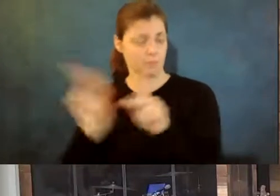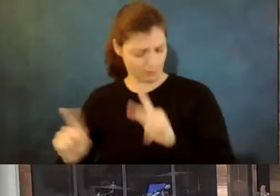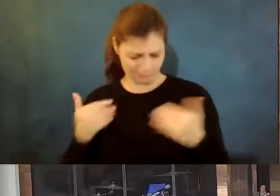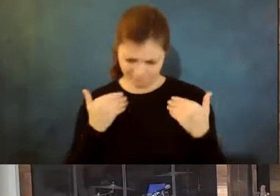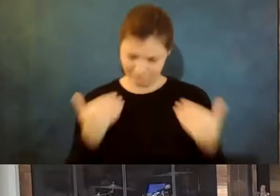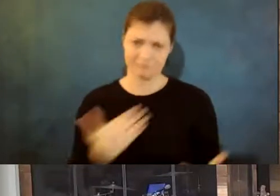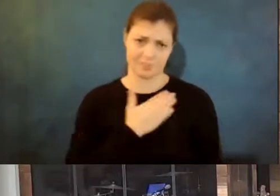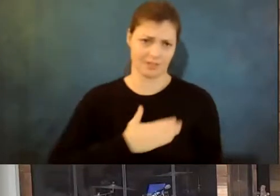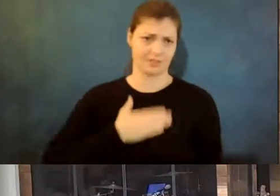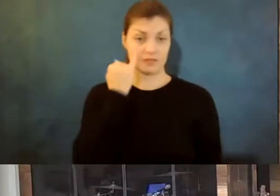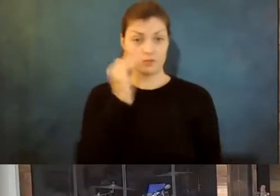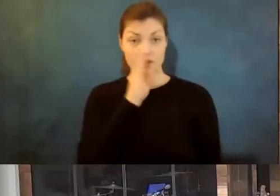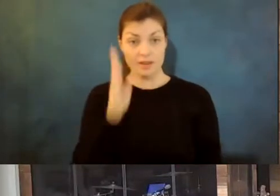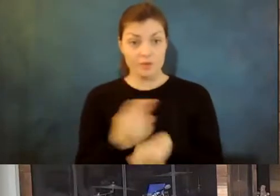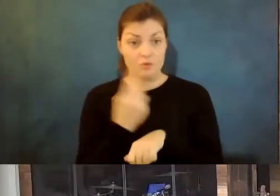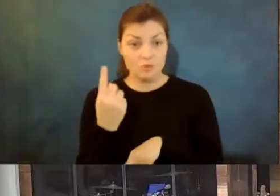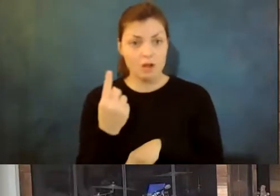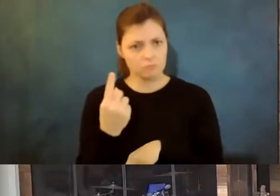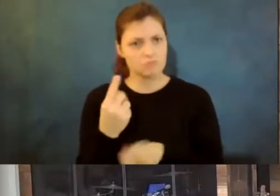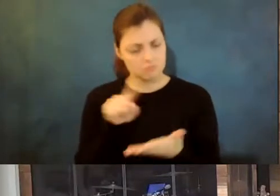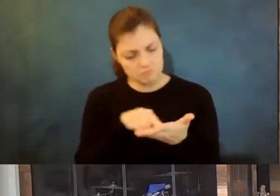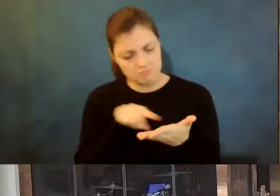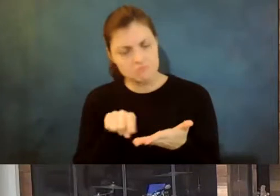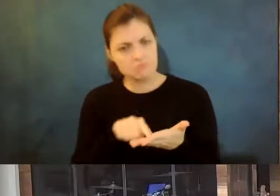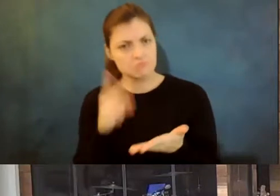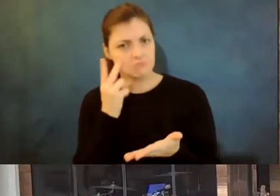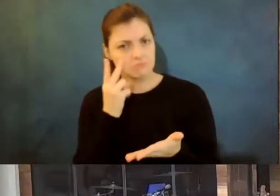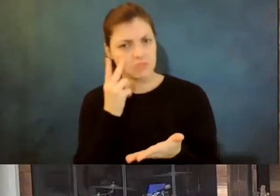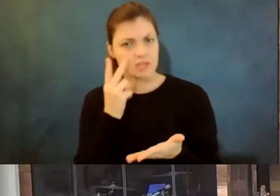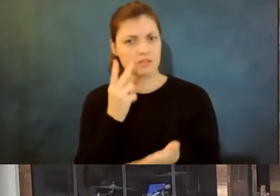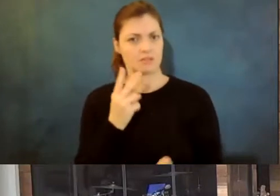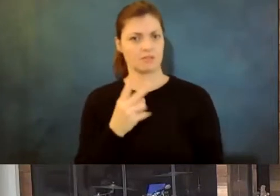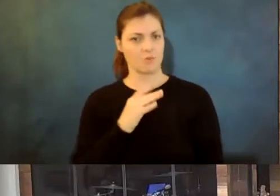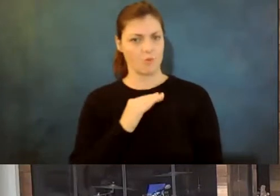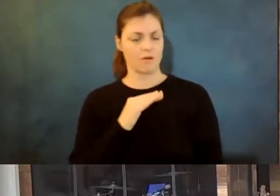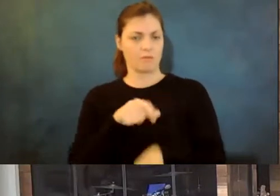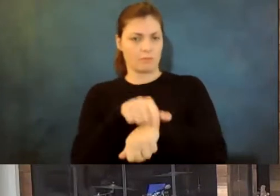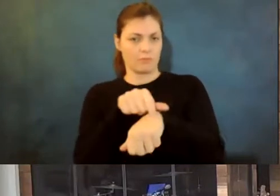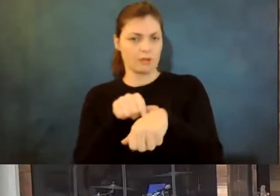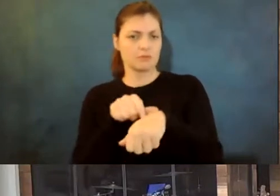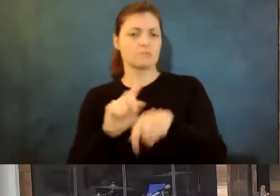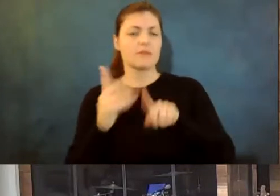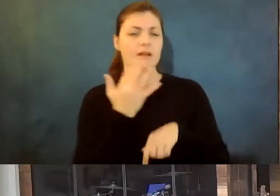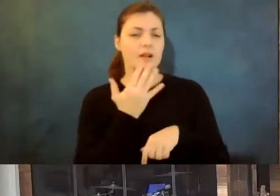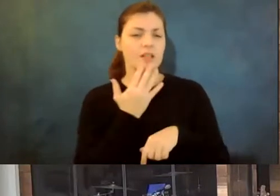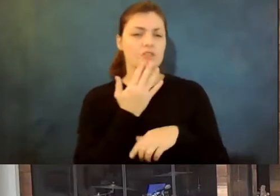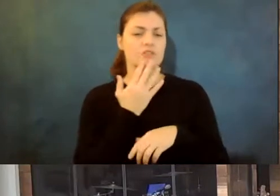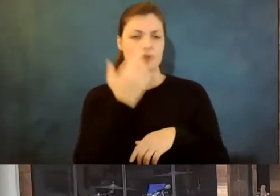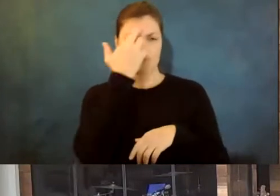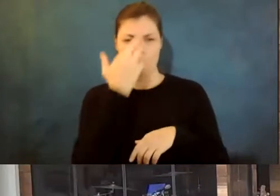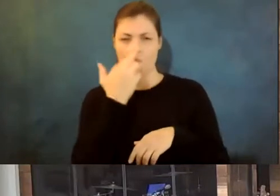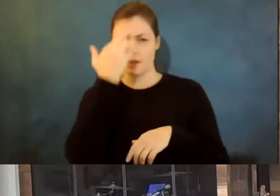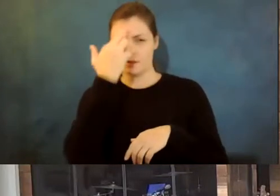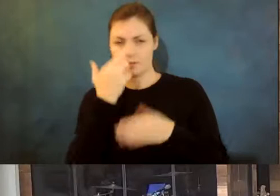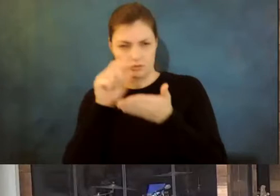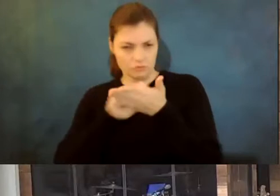one, I would encourage you to check them out. They're really cool. So the bracelet and the colors walks through the Roman road, basically, with a few other scriptures in